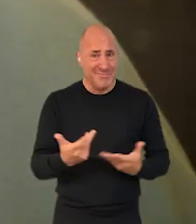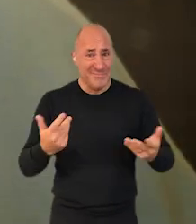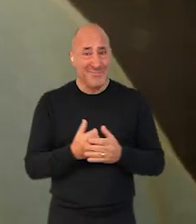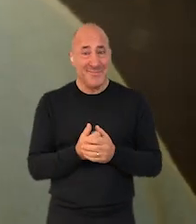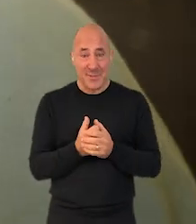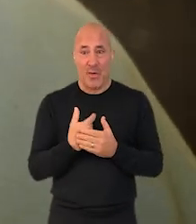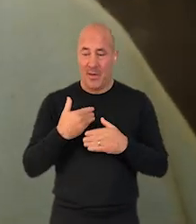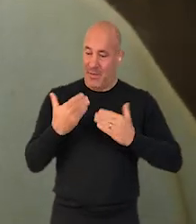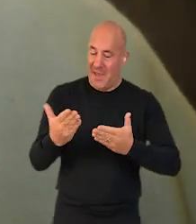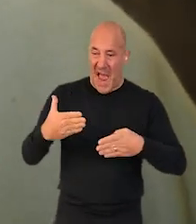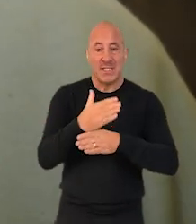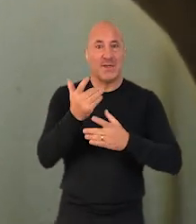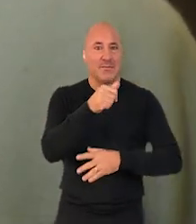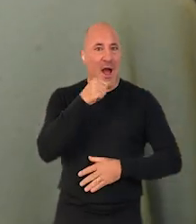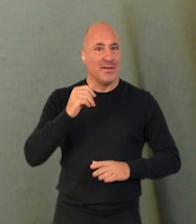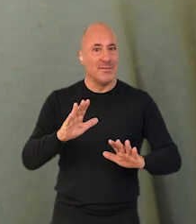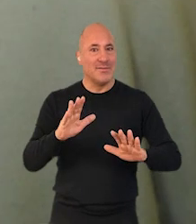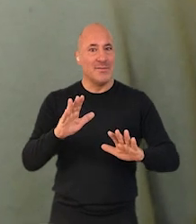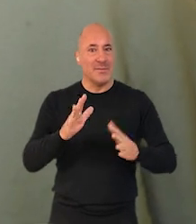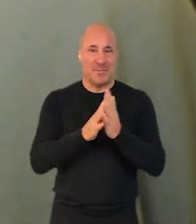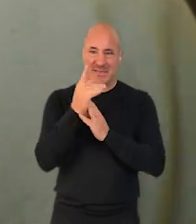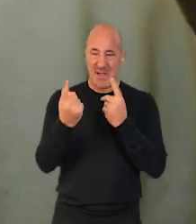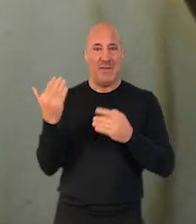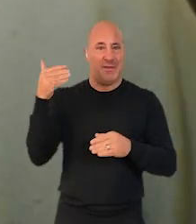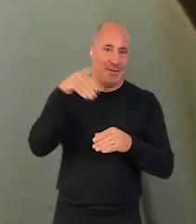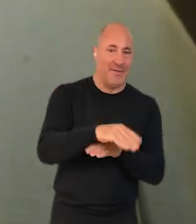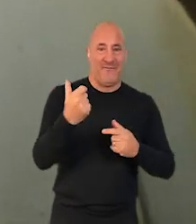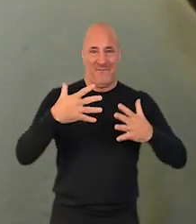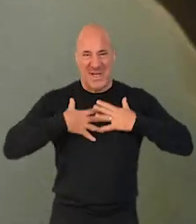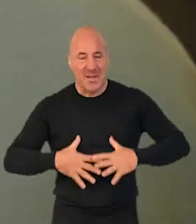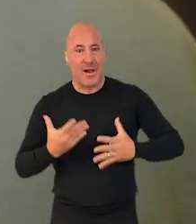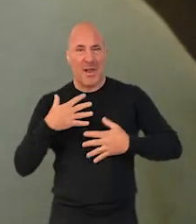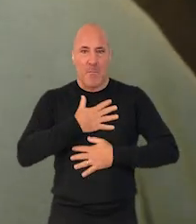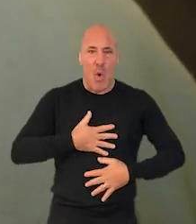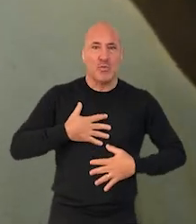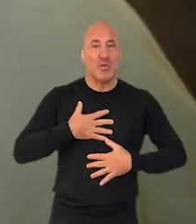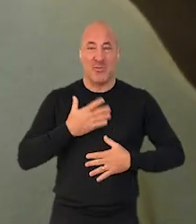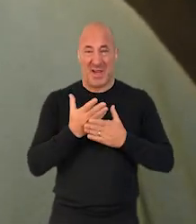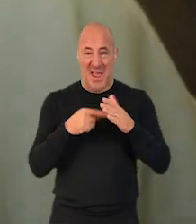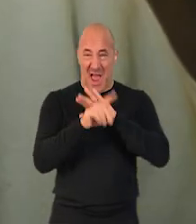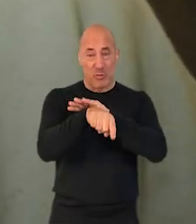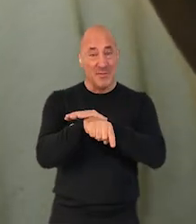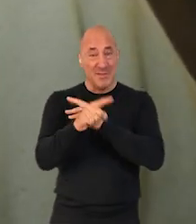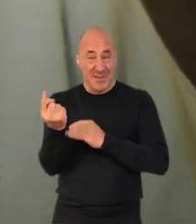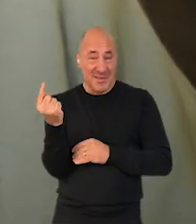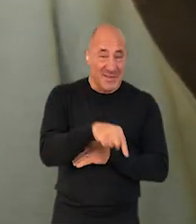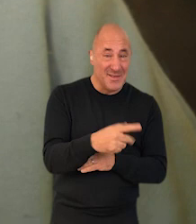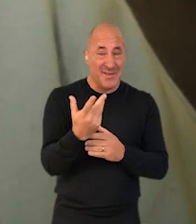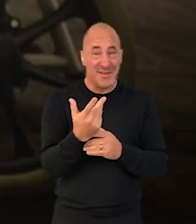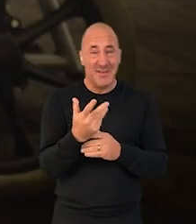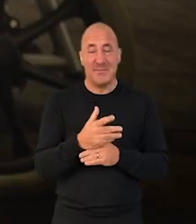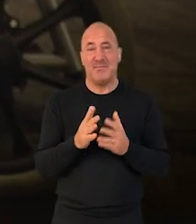get the opportunity to get out, so it's always nice to give them the activities to get out for both physical and